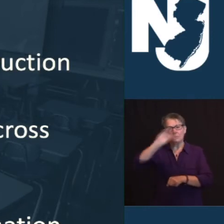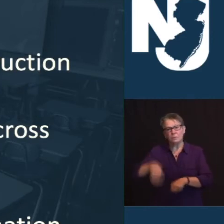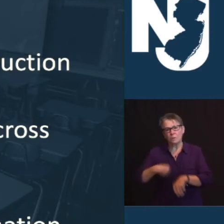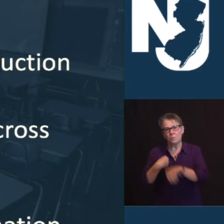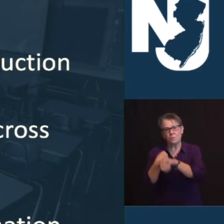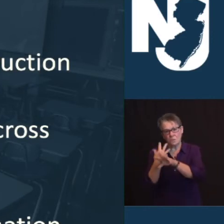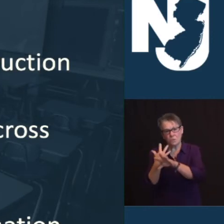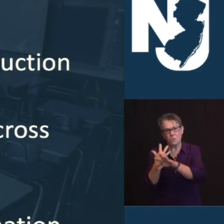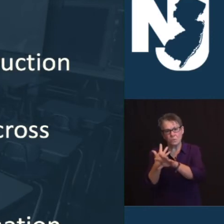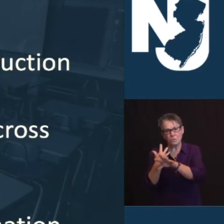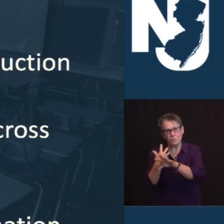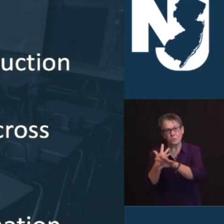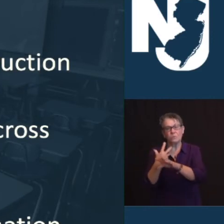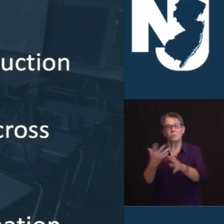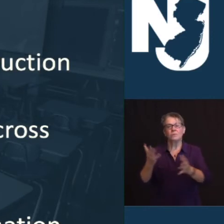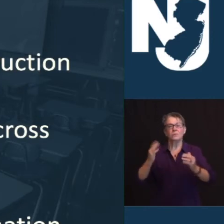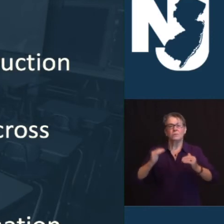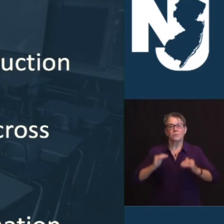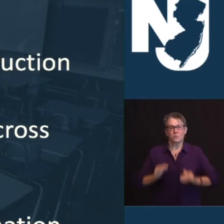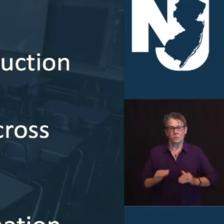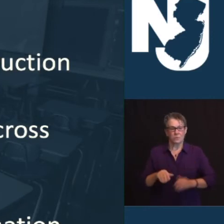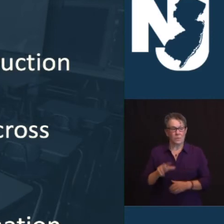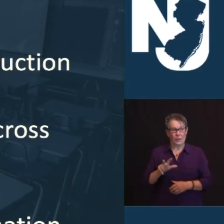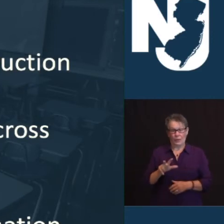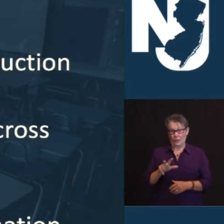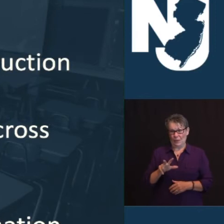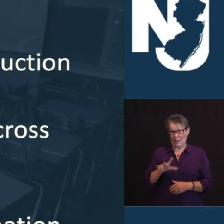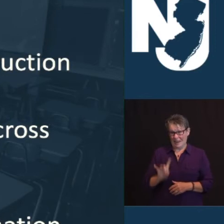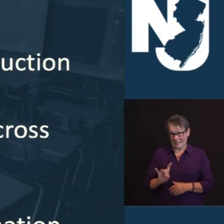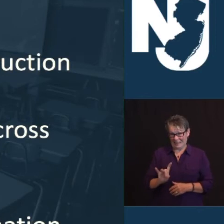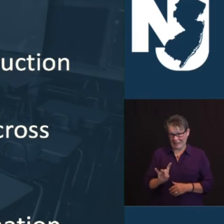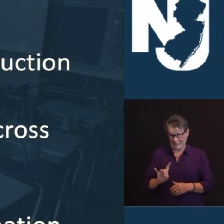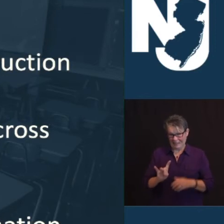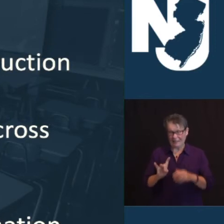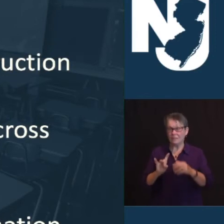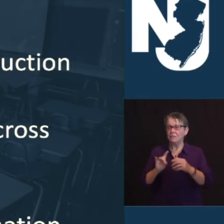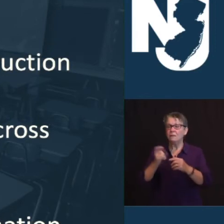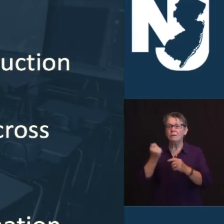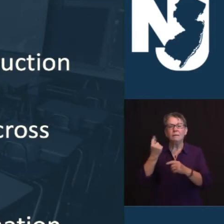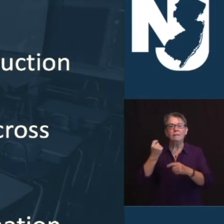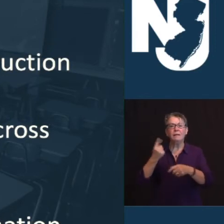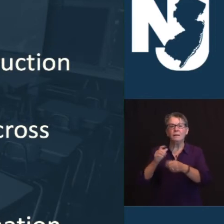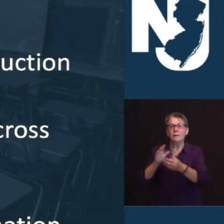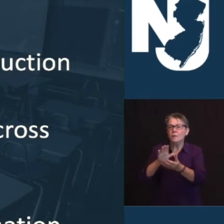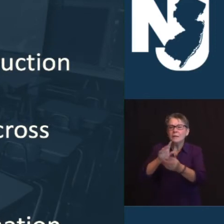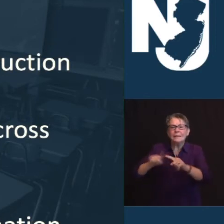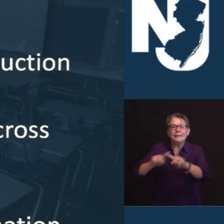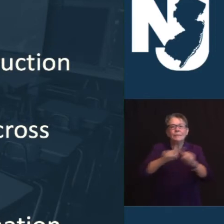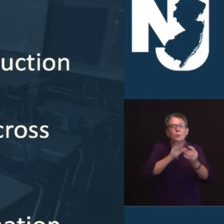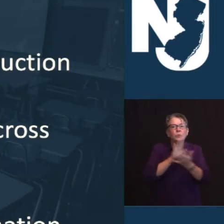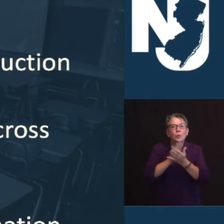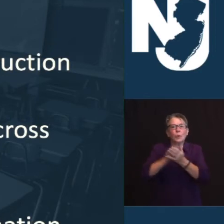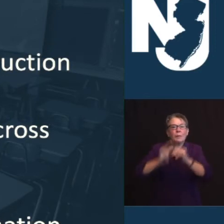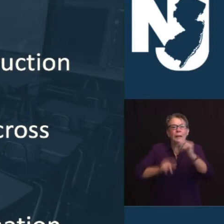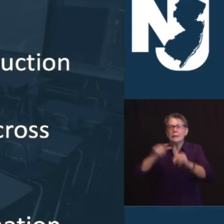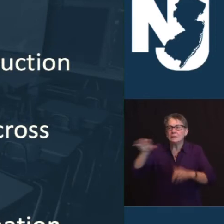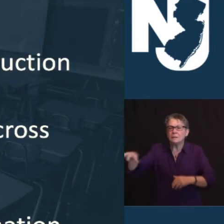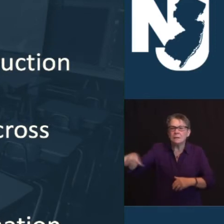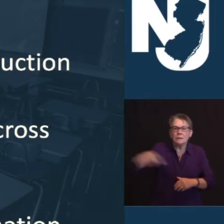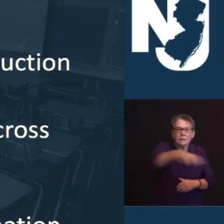a combination of plans across different buildings. We knew going in that there would be cases in our